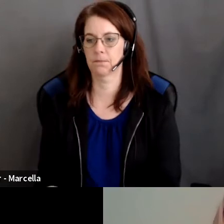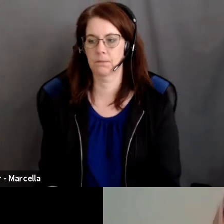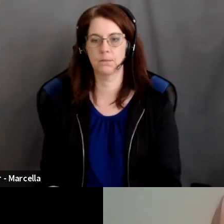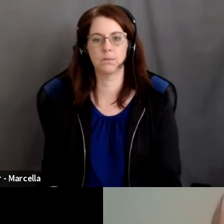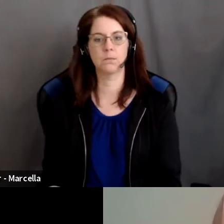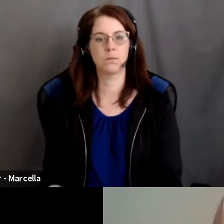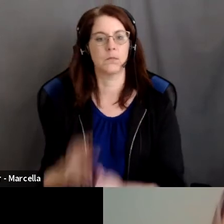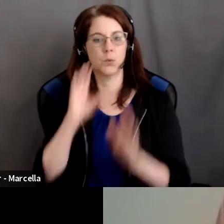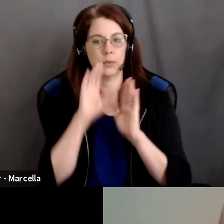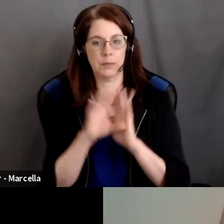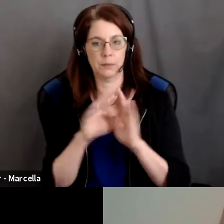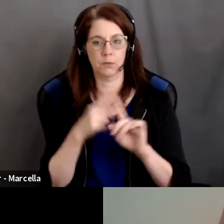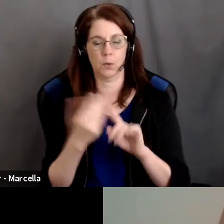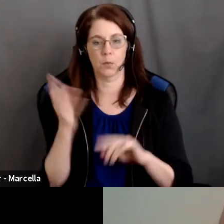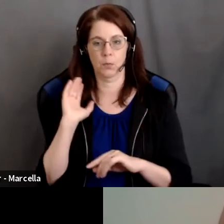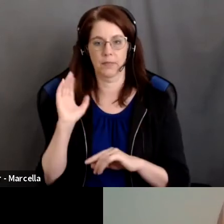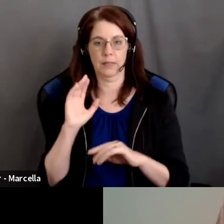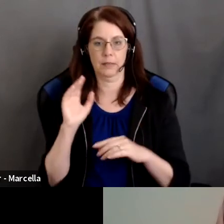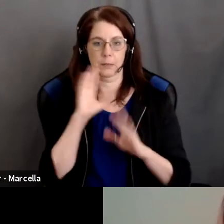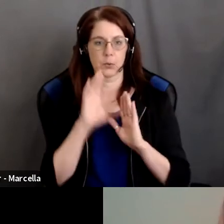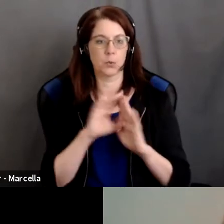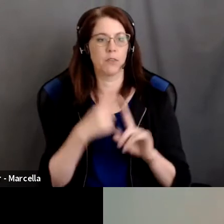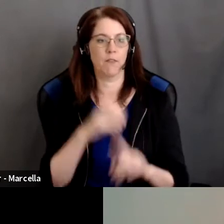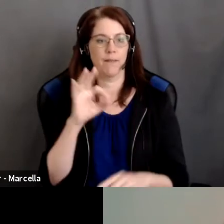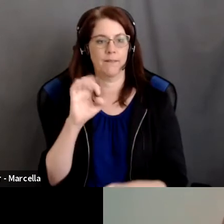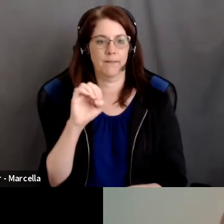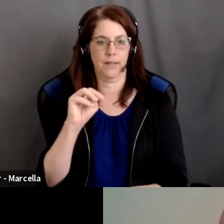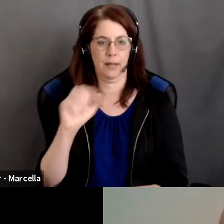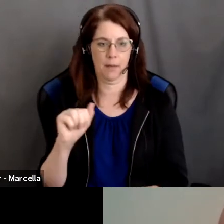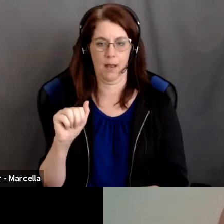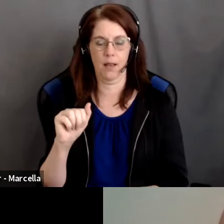So the image from that previous slide comes from FEMA's website, which is